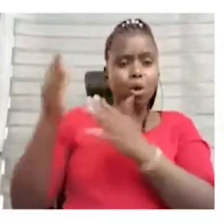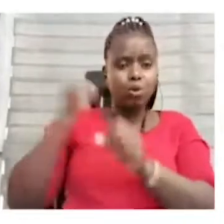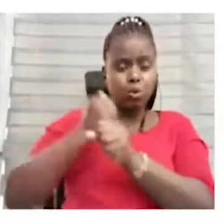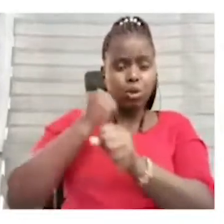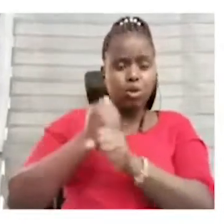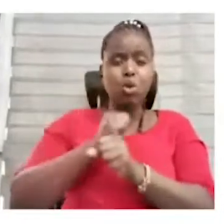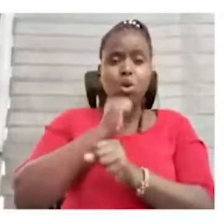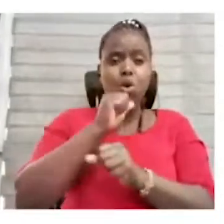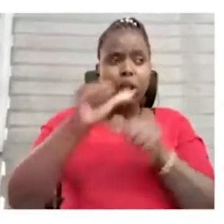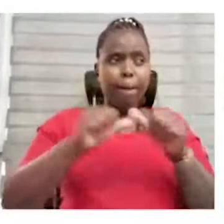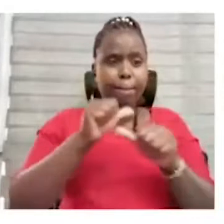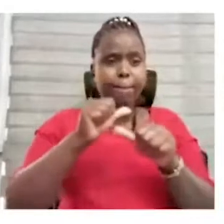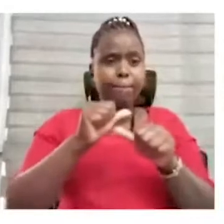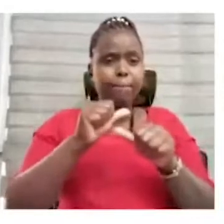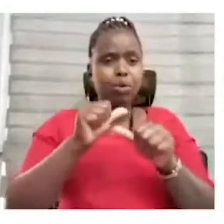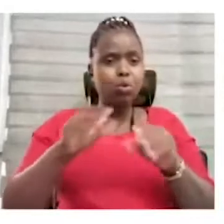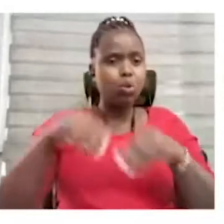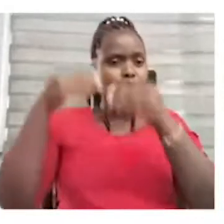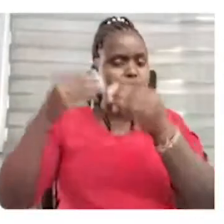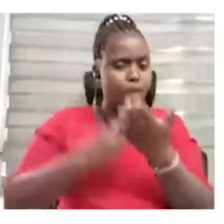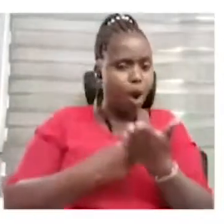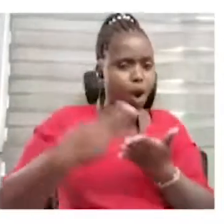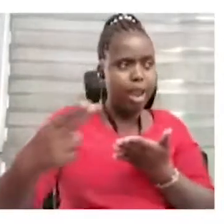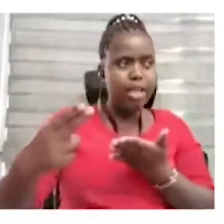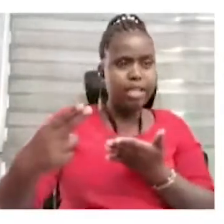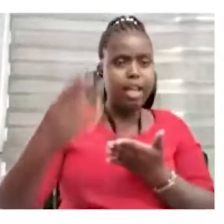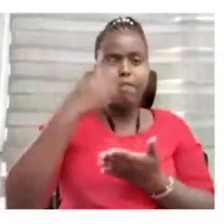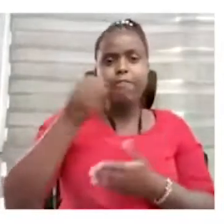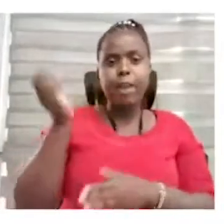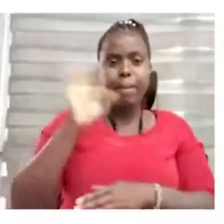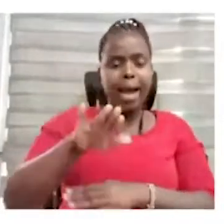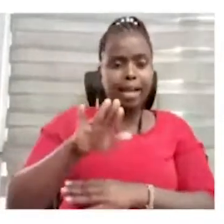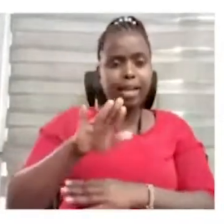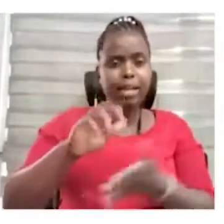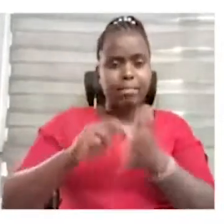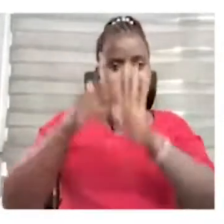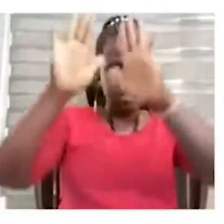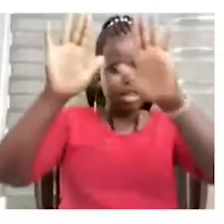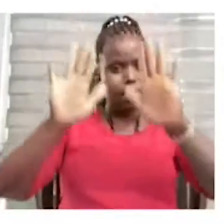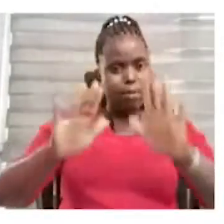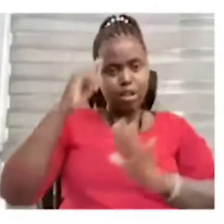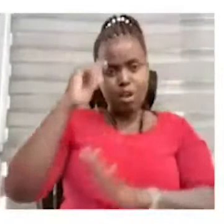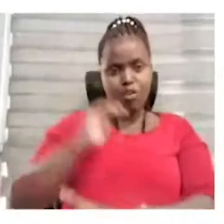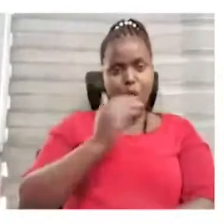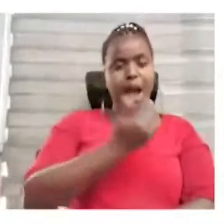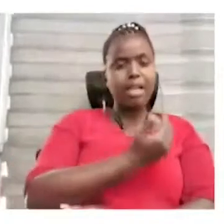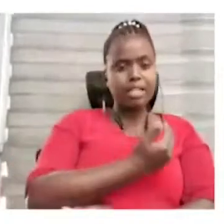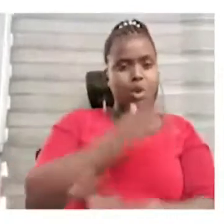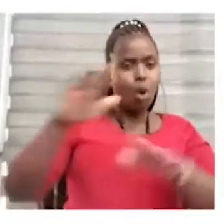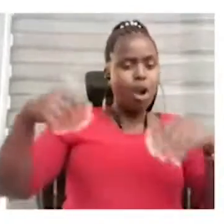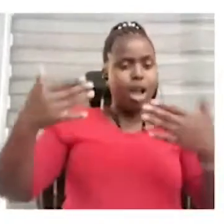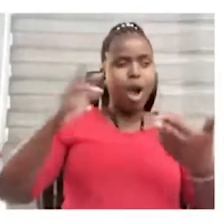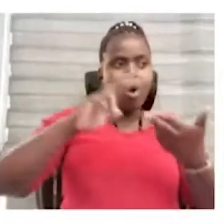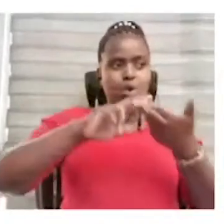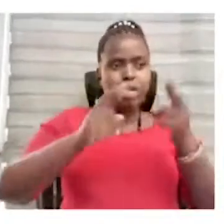honest and feedback, and that's very important for us in our relationship. And then